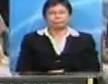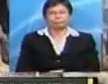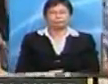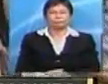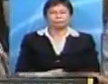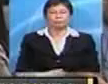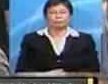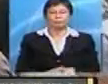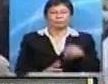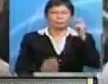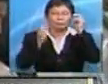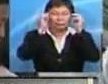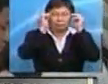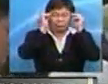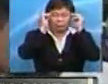Assalamualaikum.